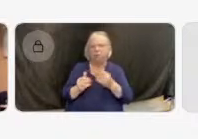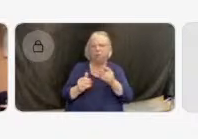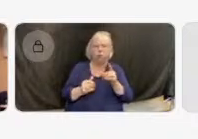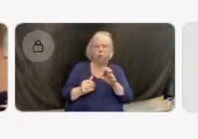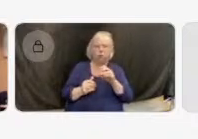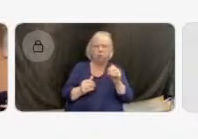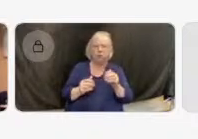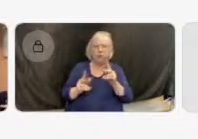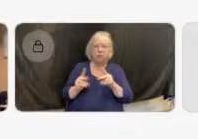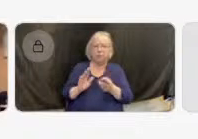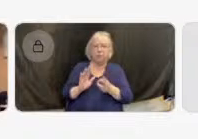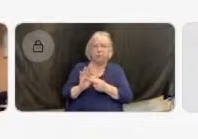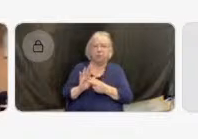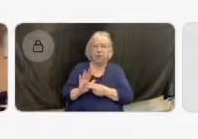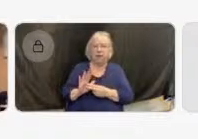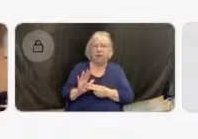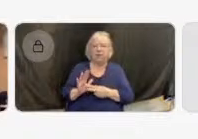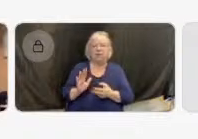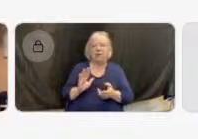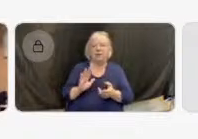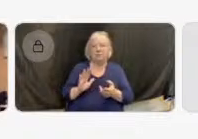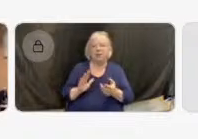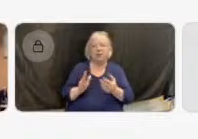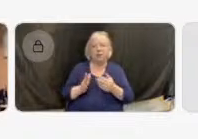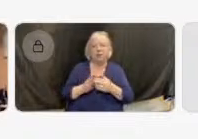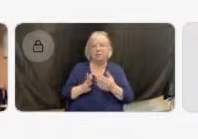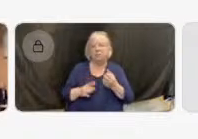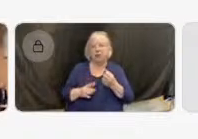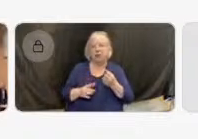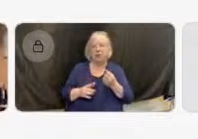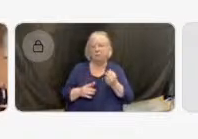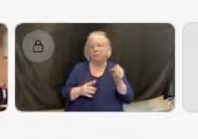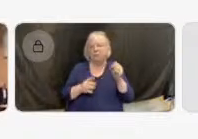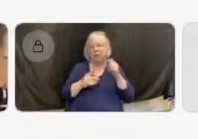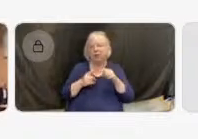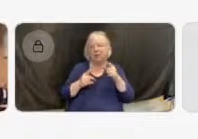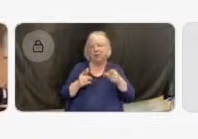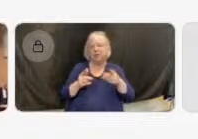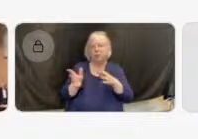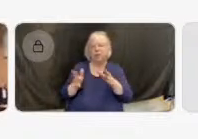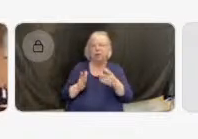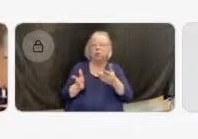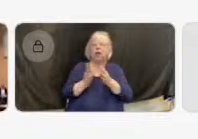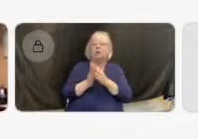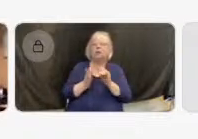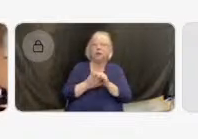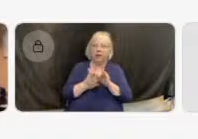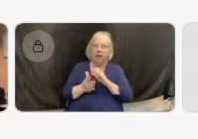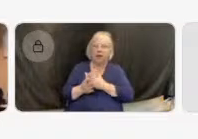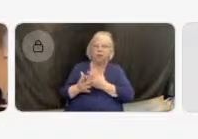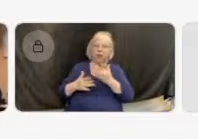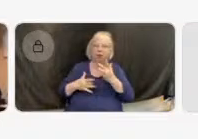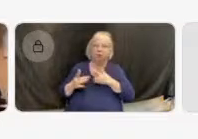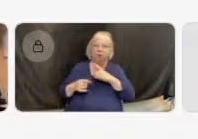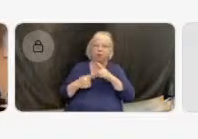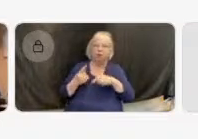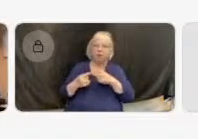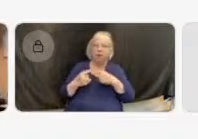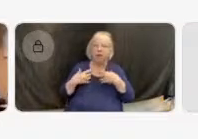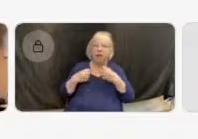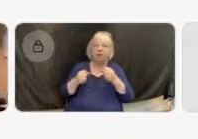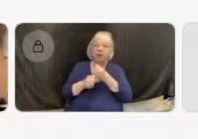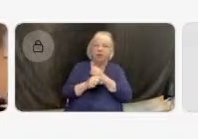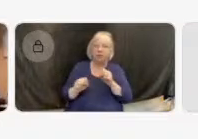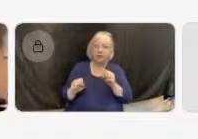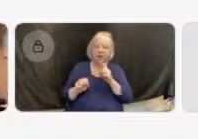petitions in opposition to the proposed plan. We are asking that our community concerns about health and safety be respected and